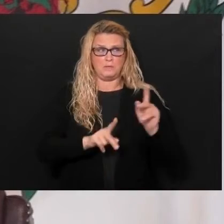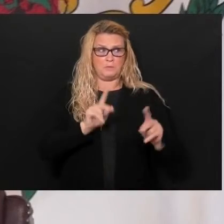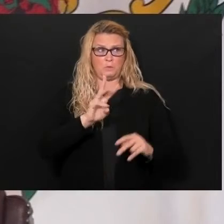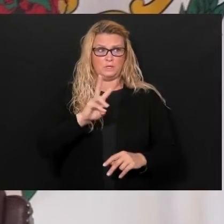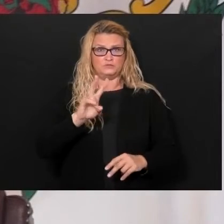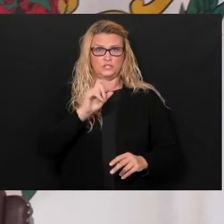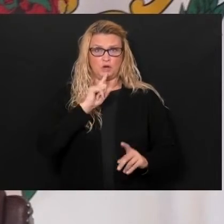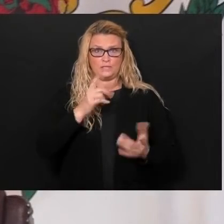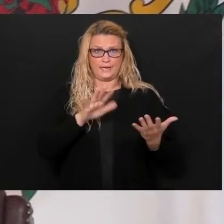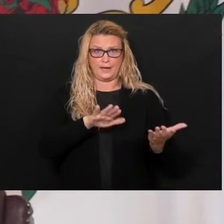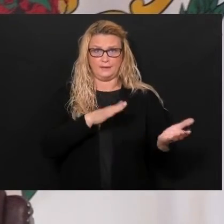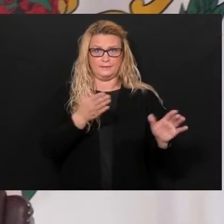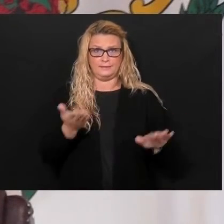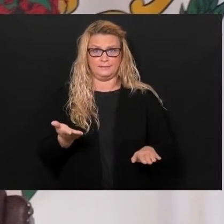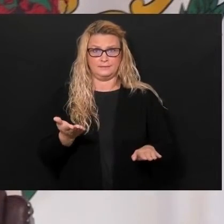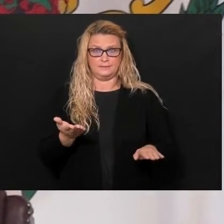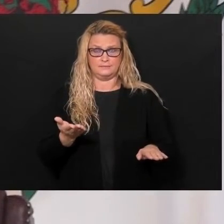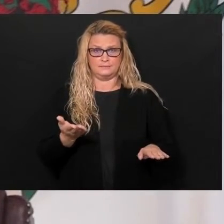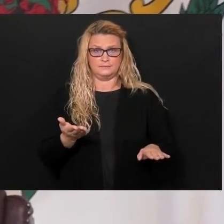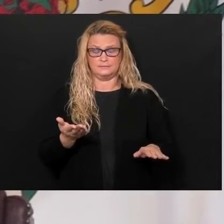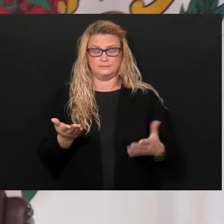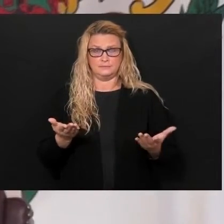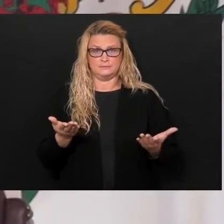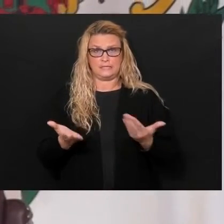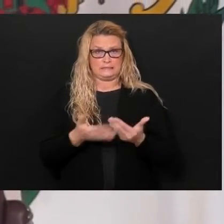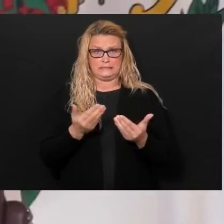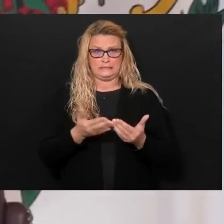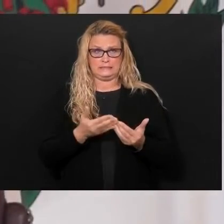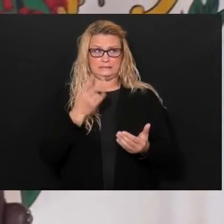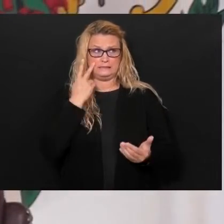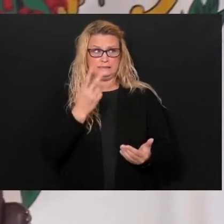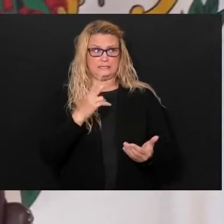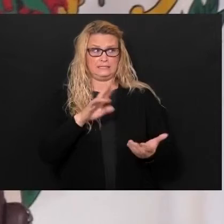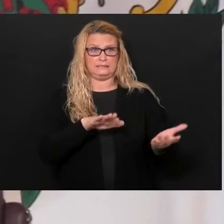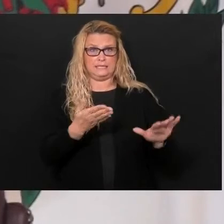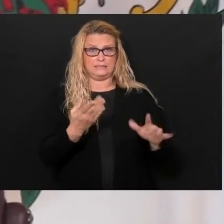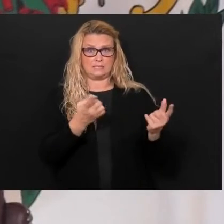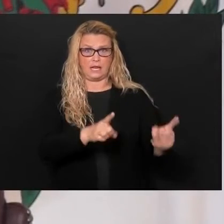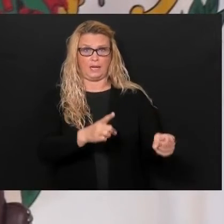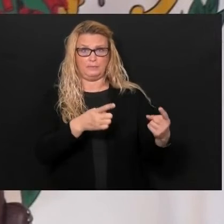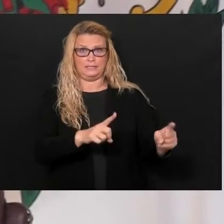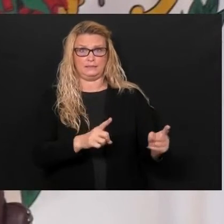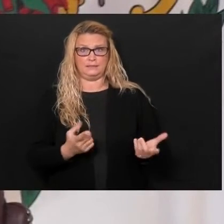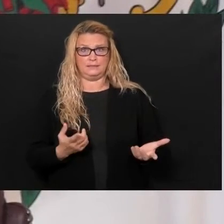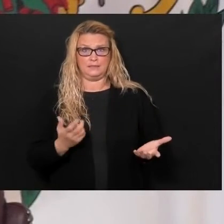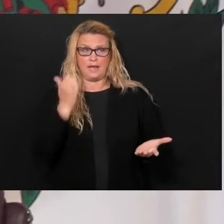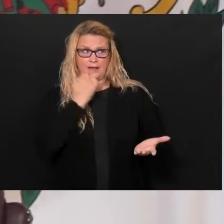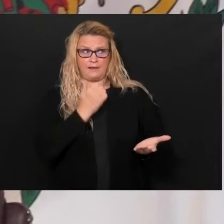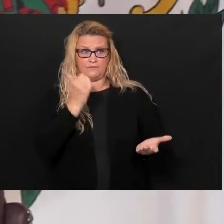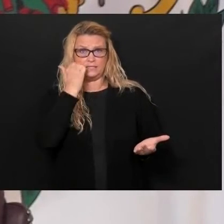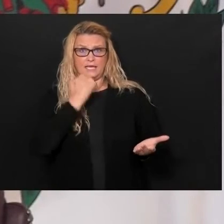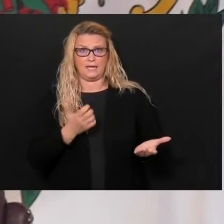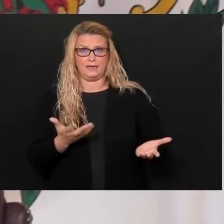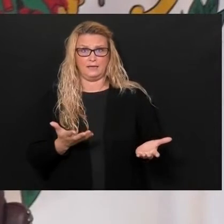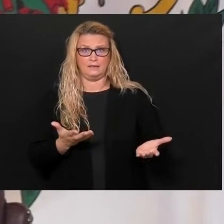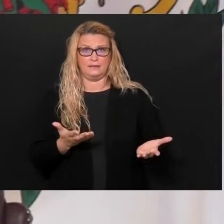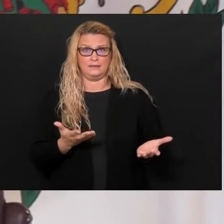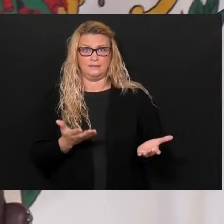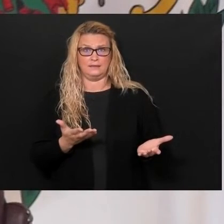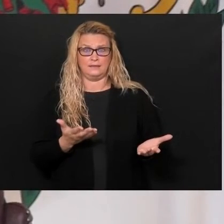mean, we can look down and prove to ourselves that every single day,